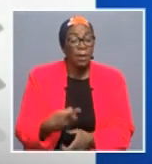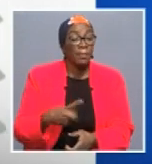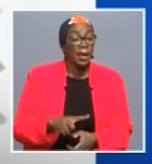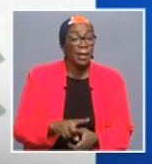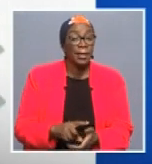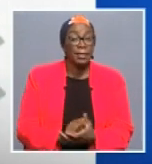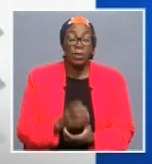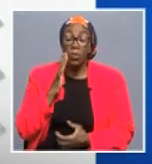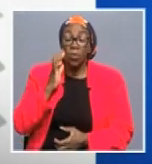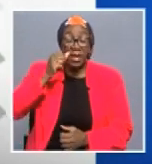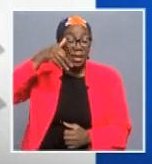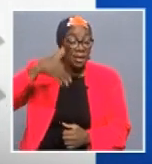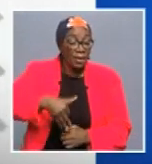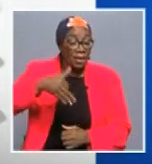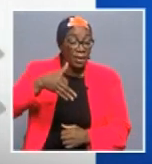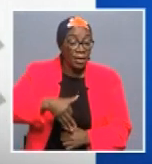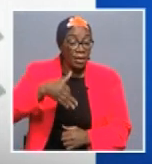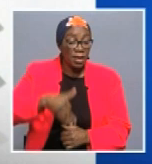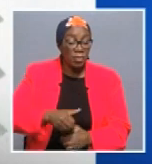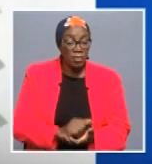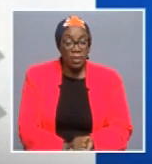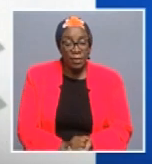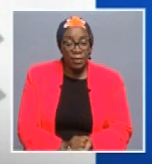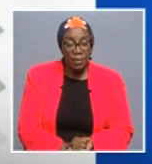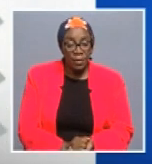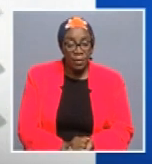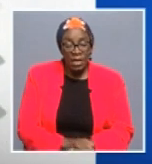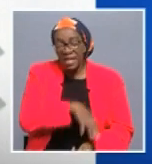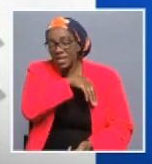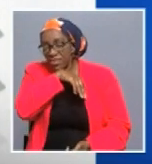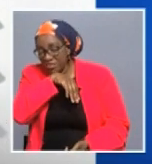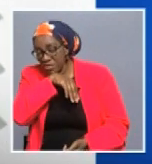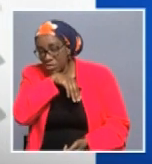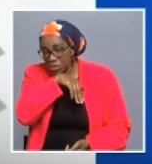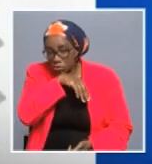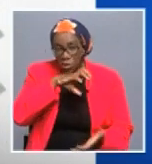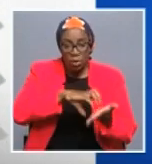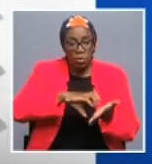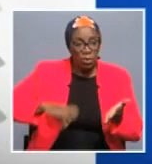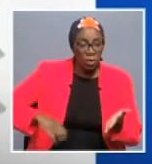once Namibia did not grant the request to waive the